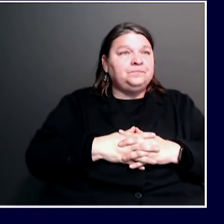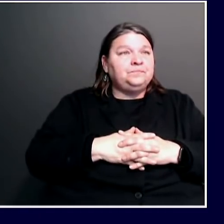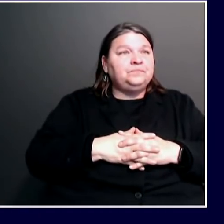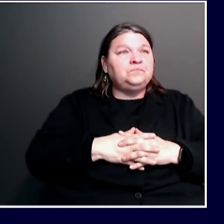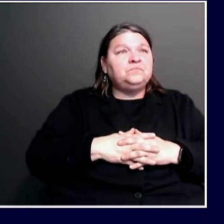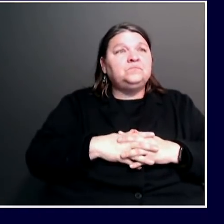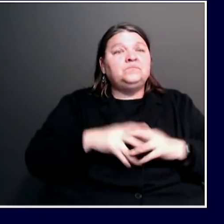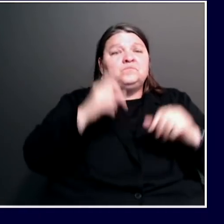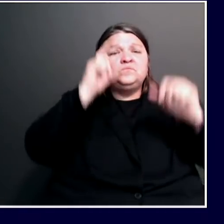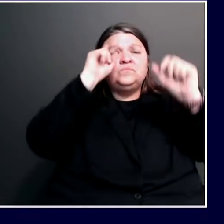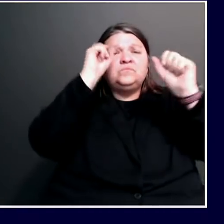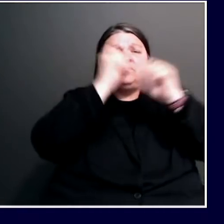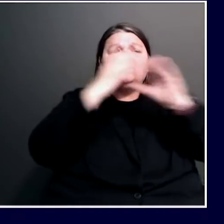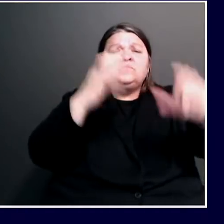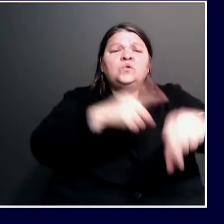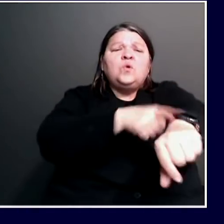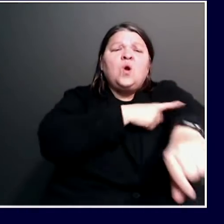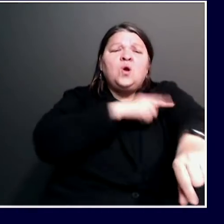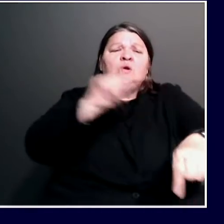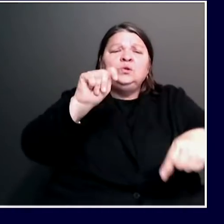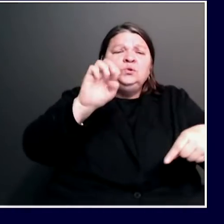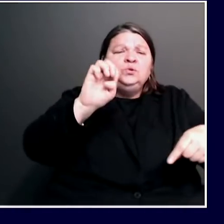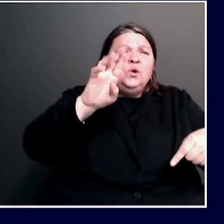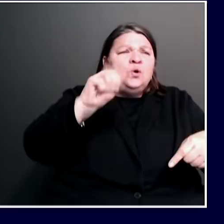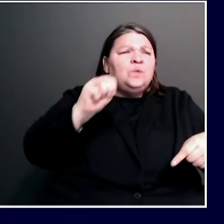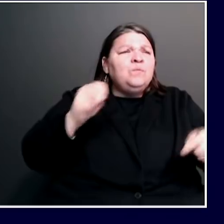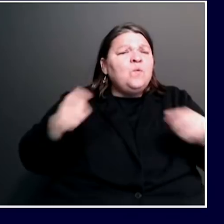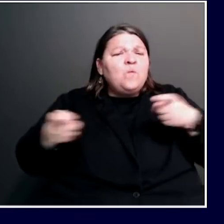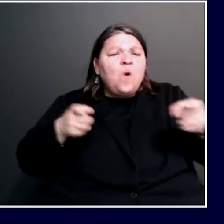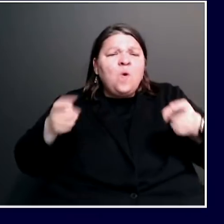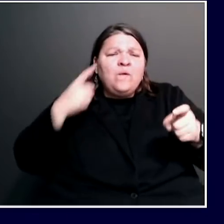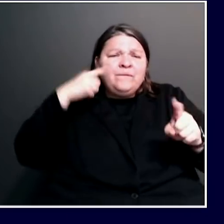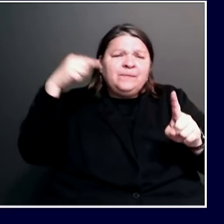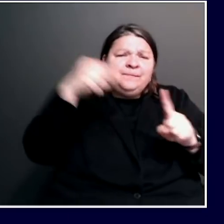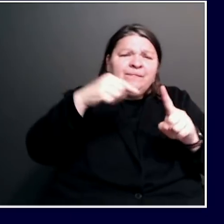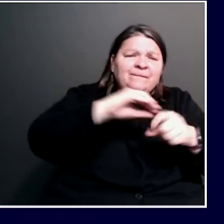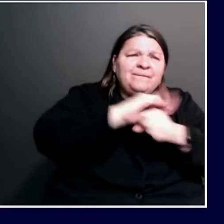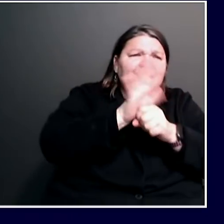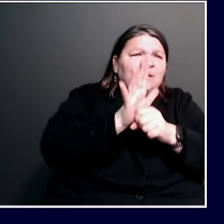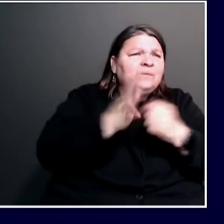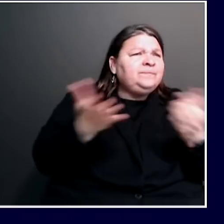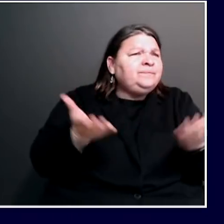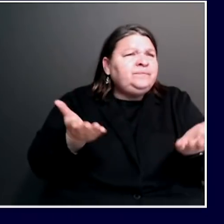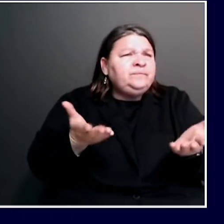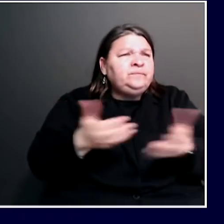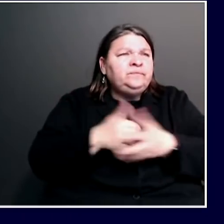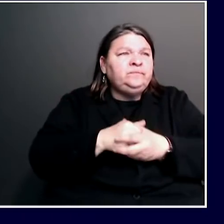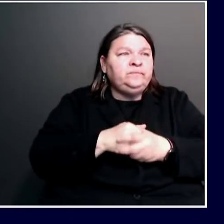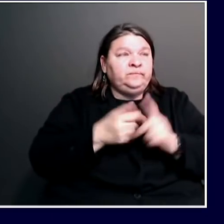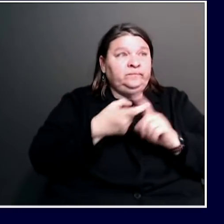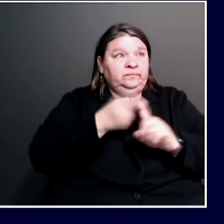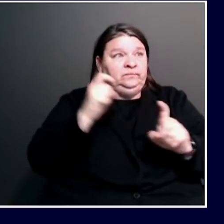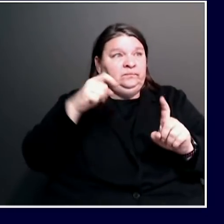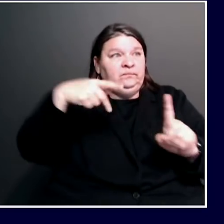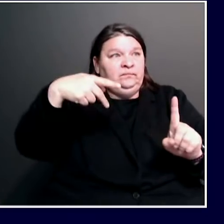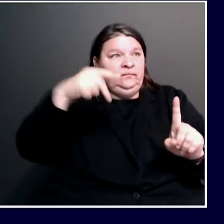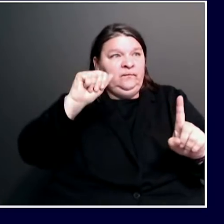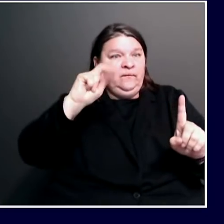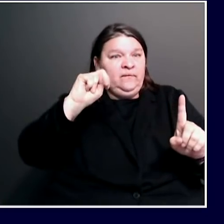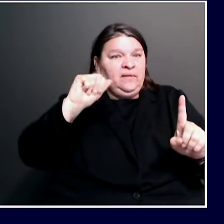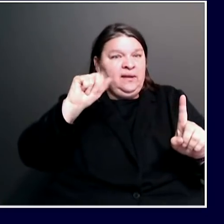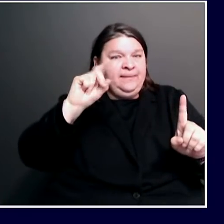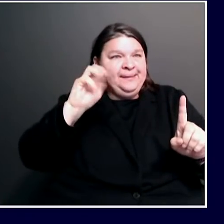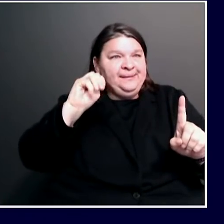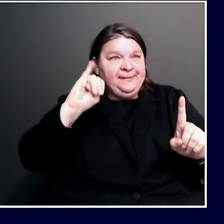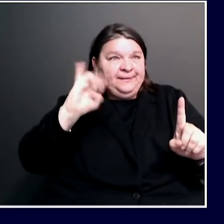COVID-19 is going to be as it reaches potentially an endemic stage? Because we've been doing this for